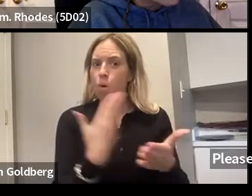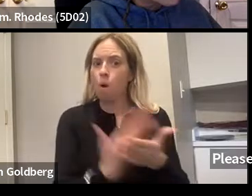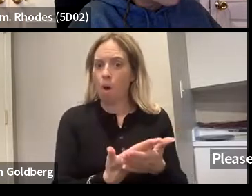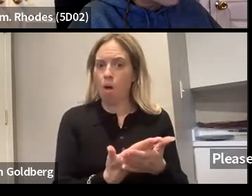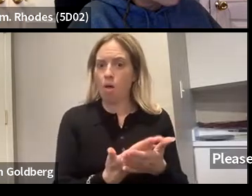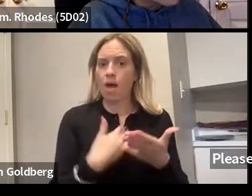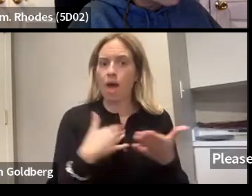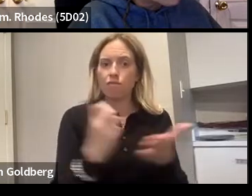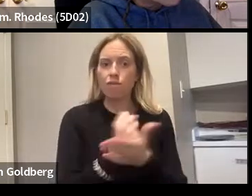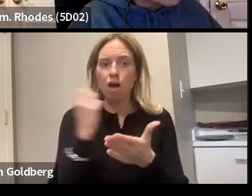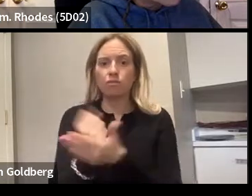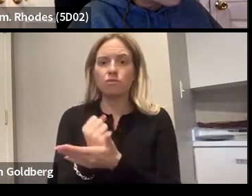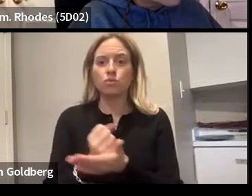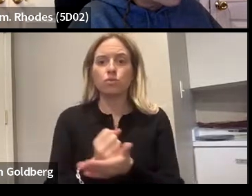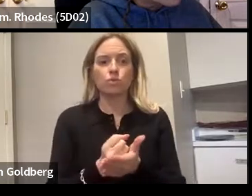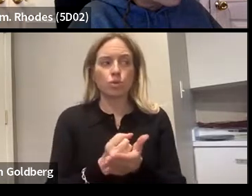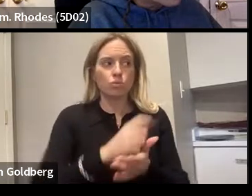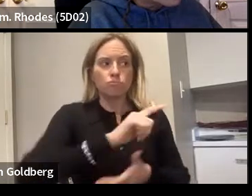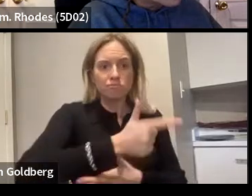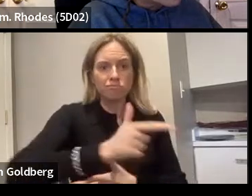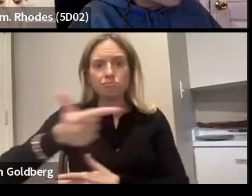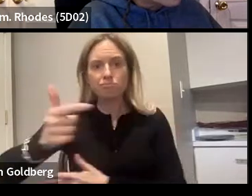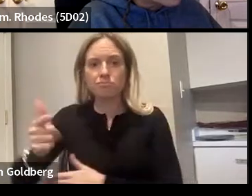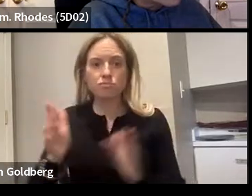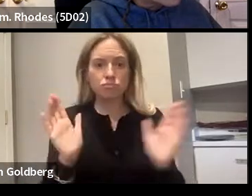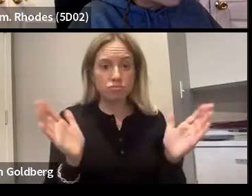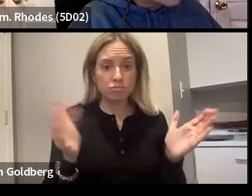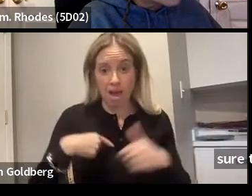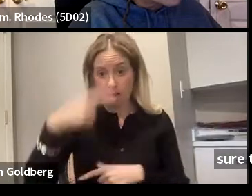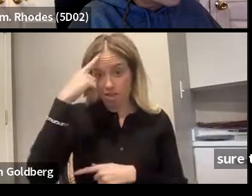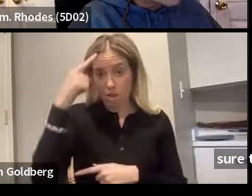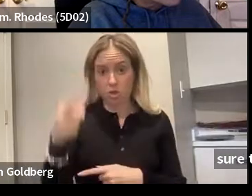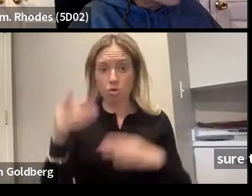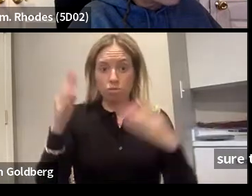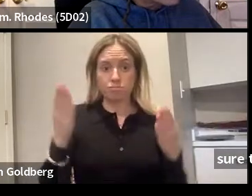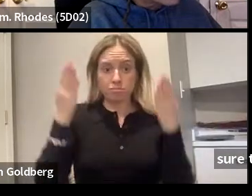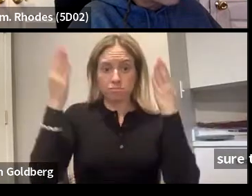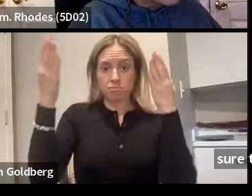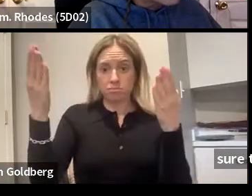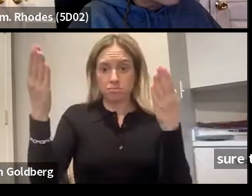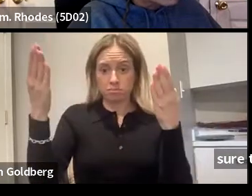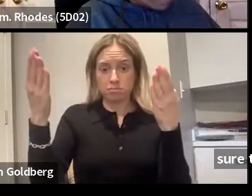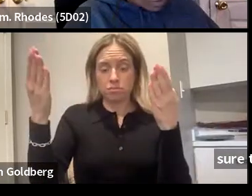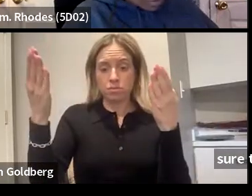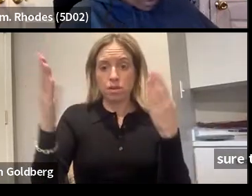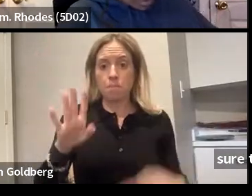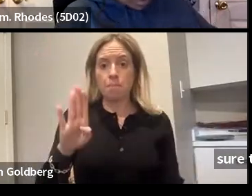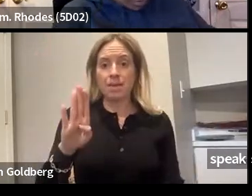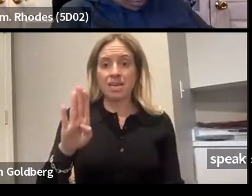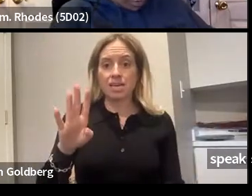speak. So I think that you have made a proposal for BZ case